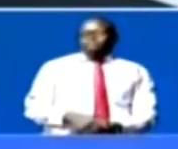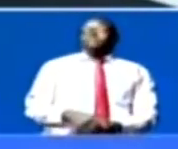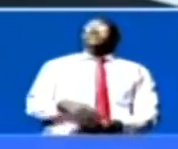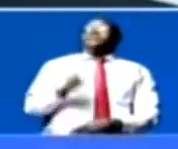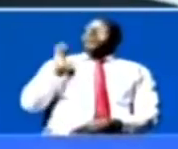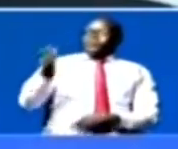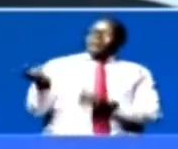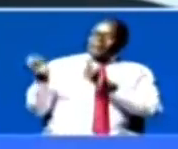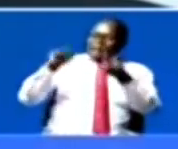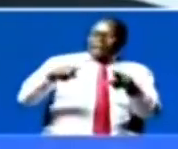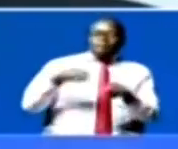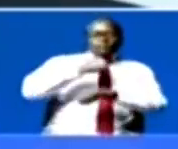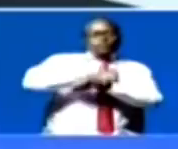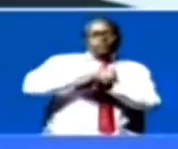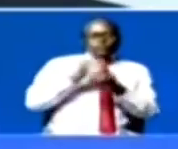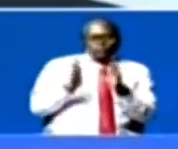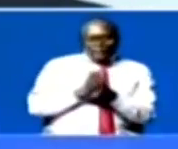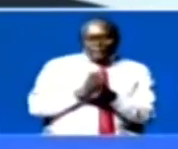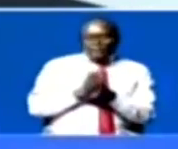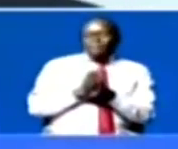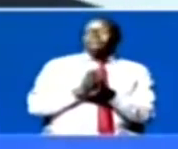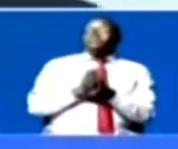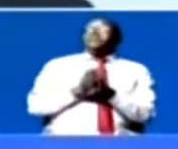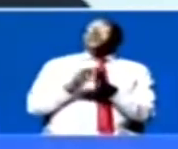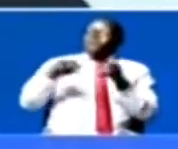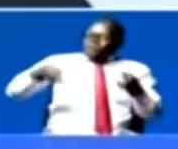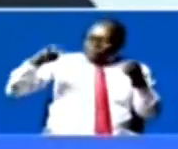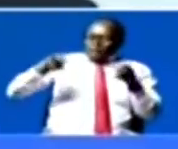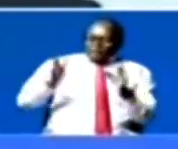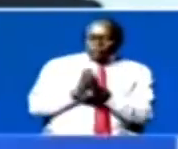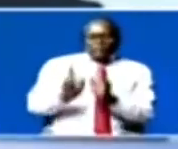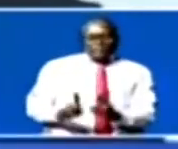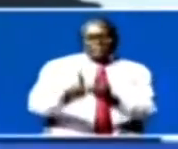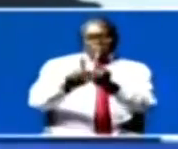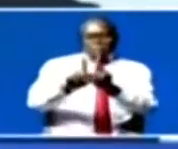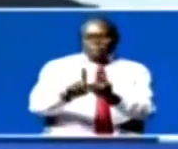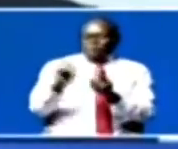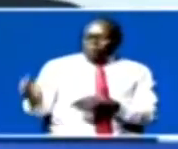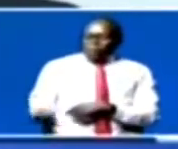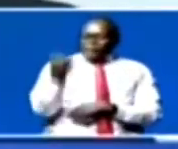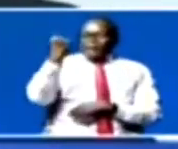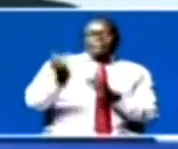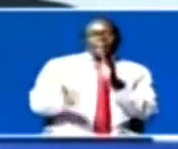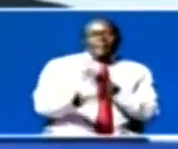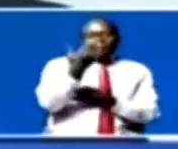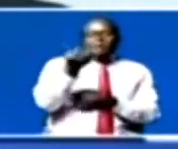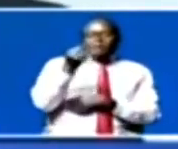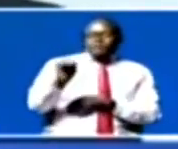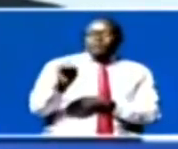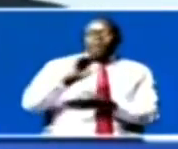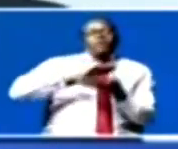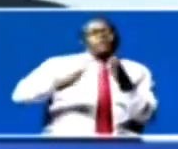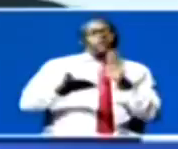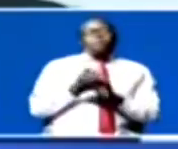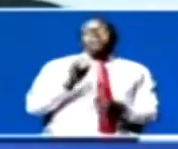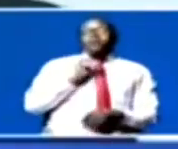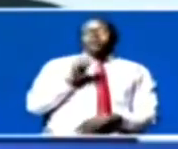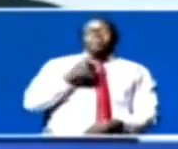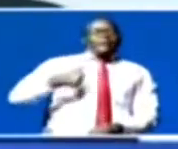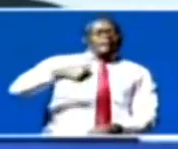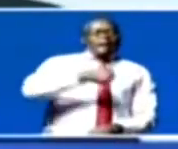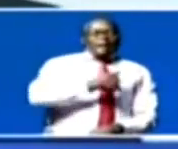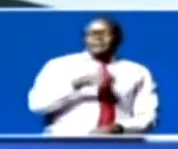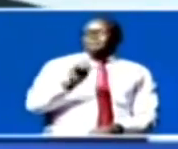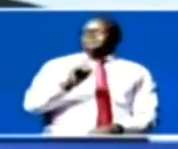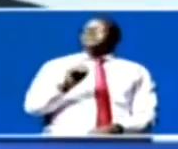will be in the schools with you. We'll be at the containers with you. We will wake up in the morning with you, so no one should complain, ask anyone, no one